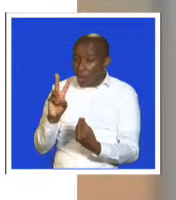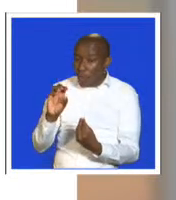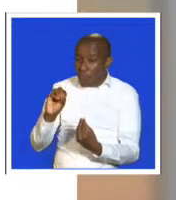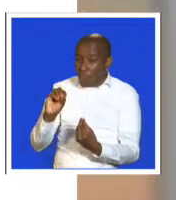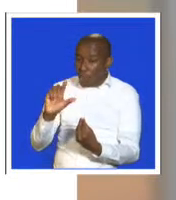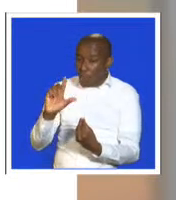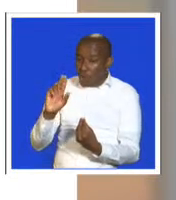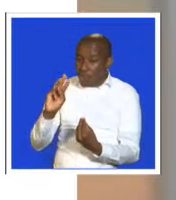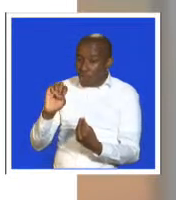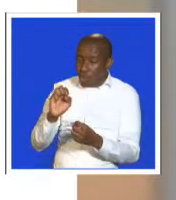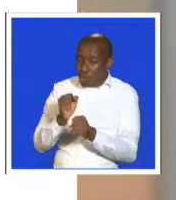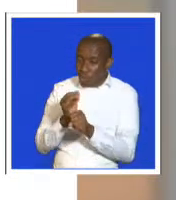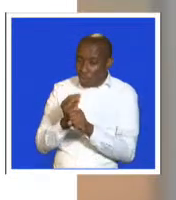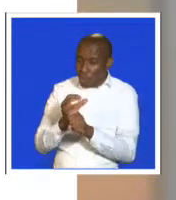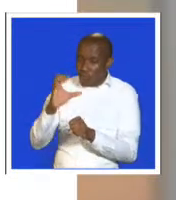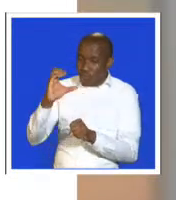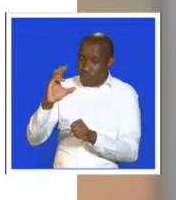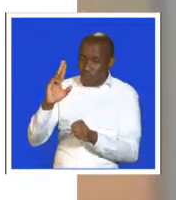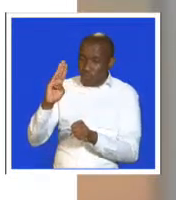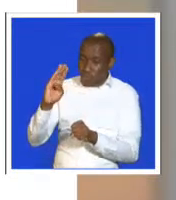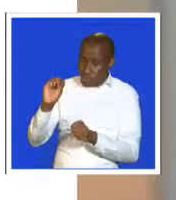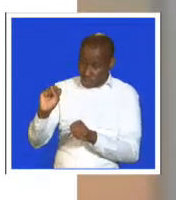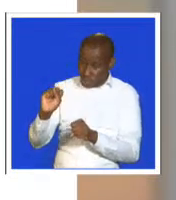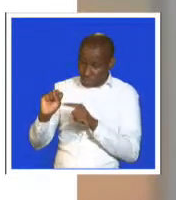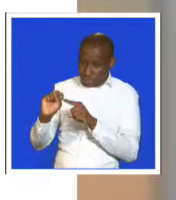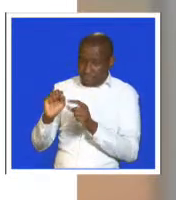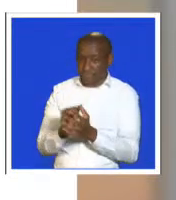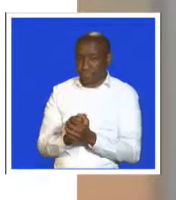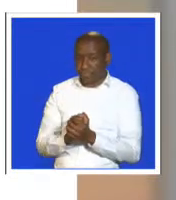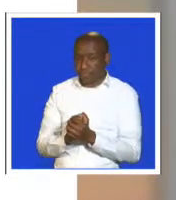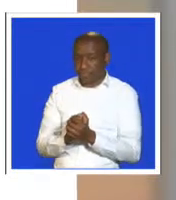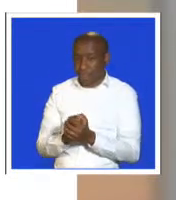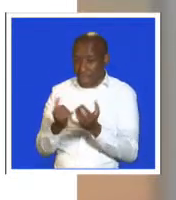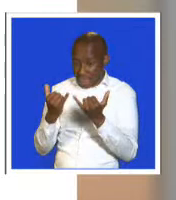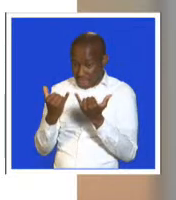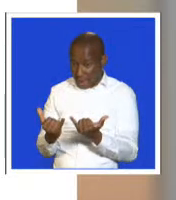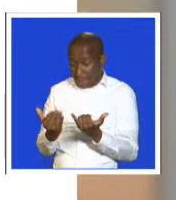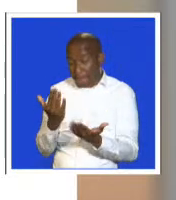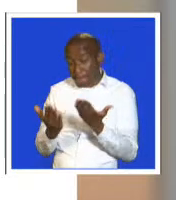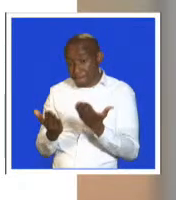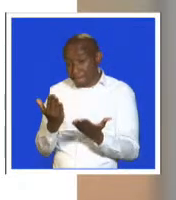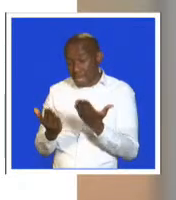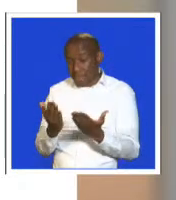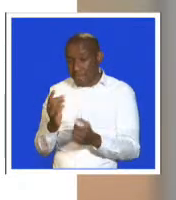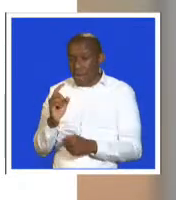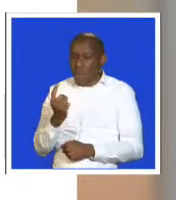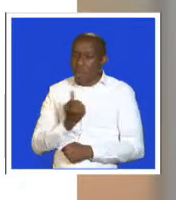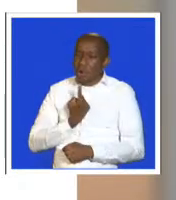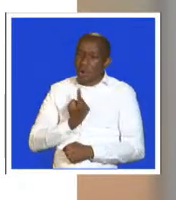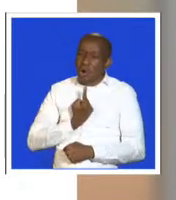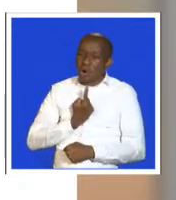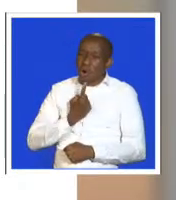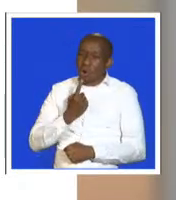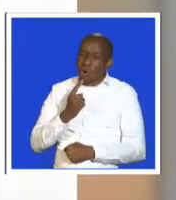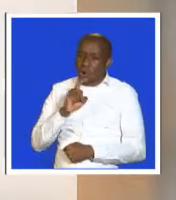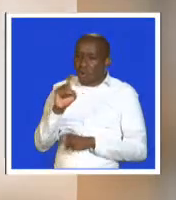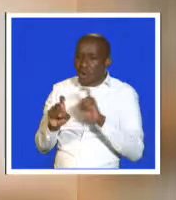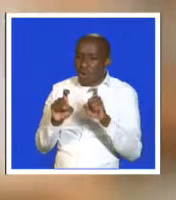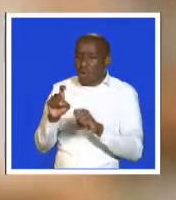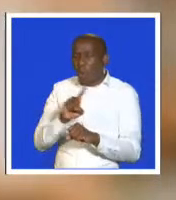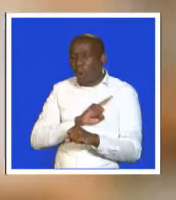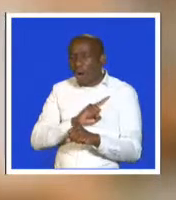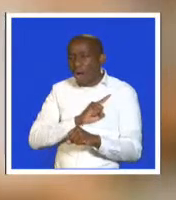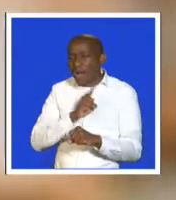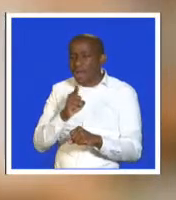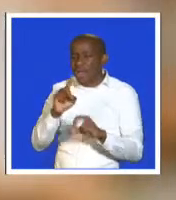volume of a cube. Okay, maybe you are asking yourself, why cubes and cube roots?